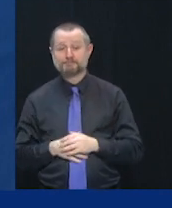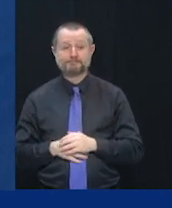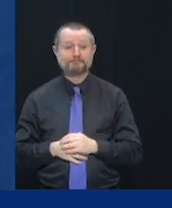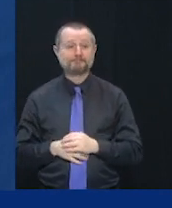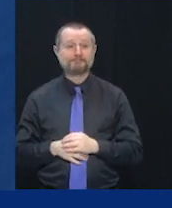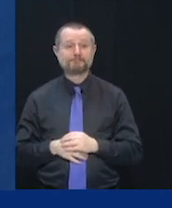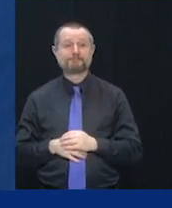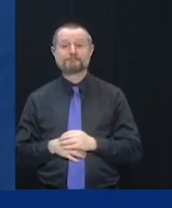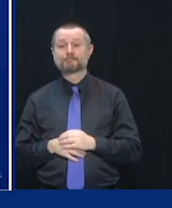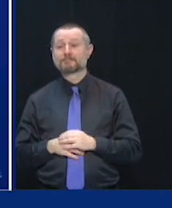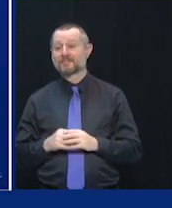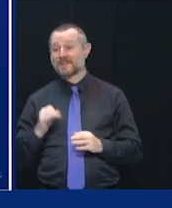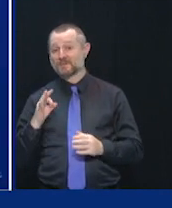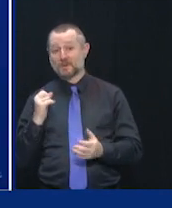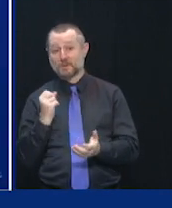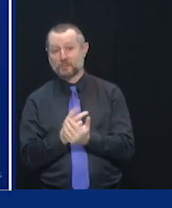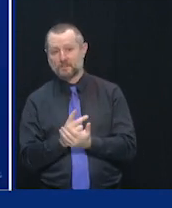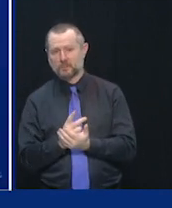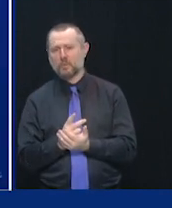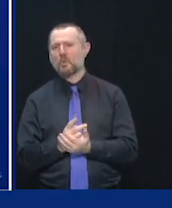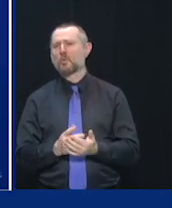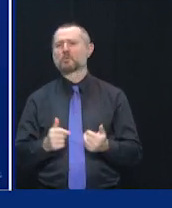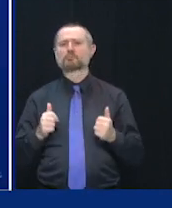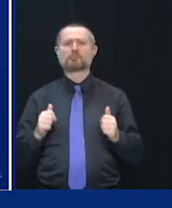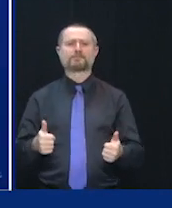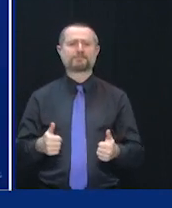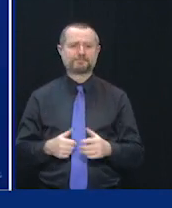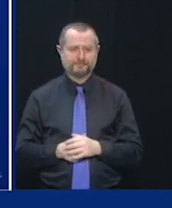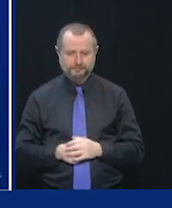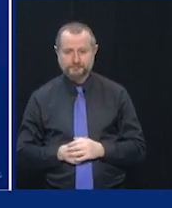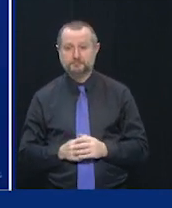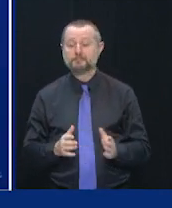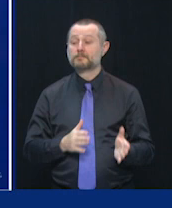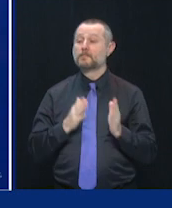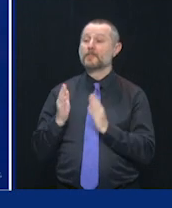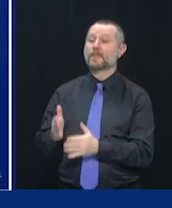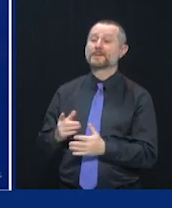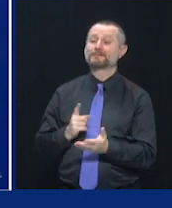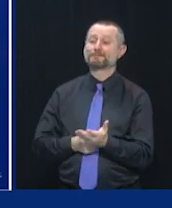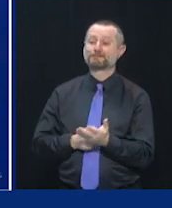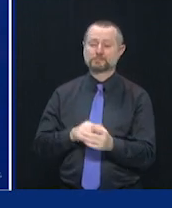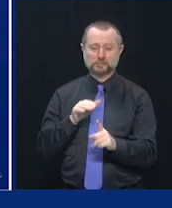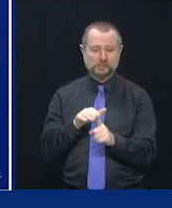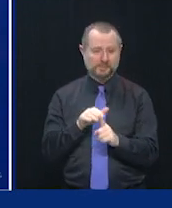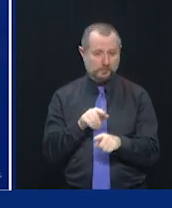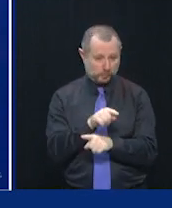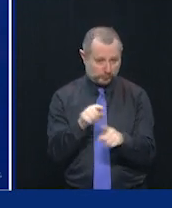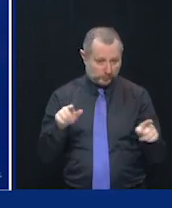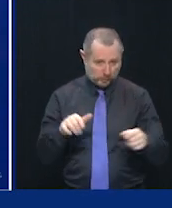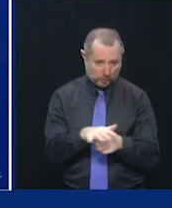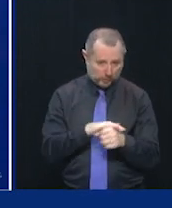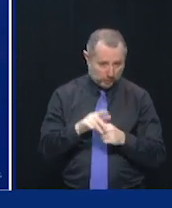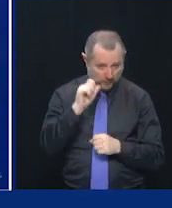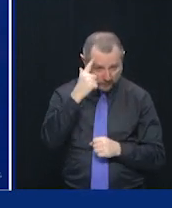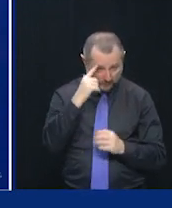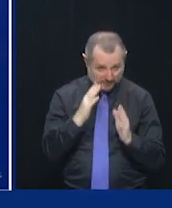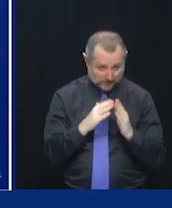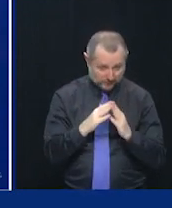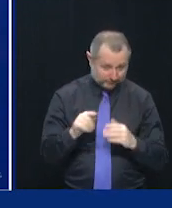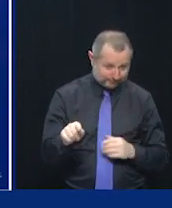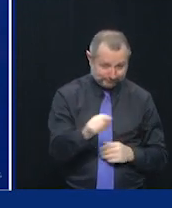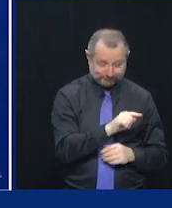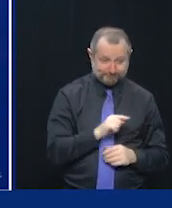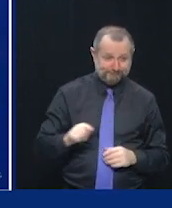be a massive supply differential. To remind local governments, we have to have